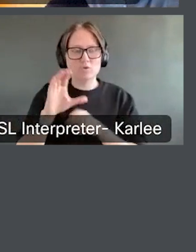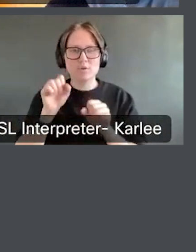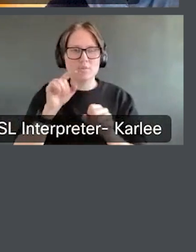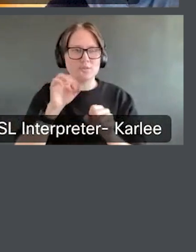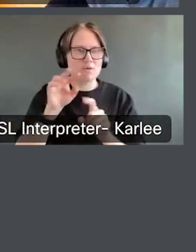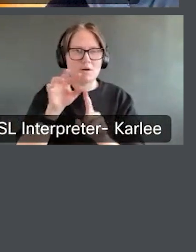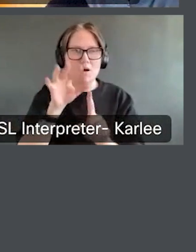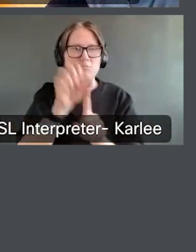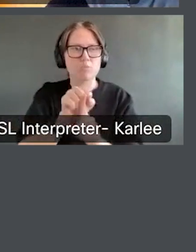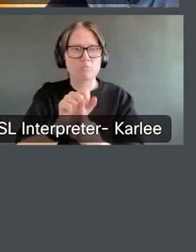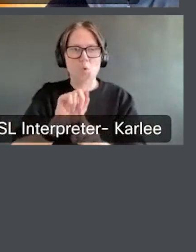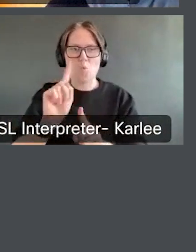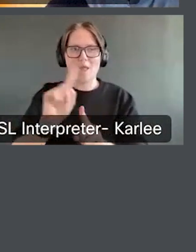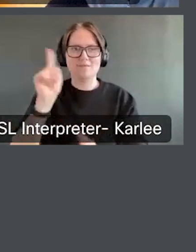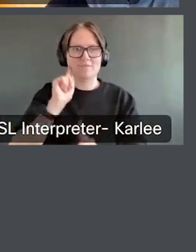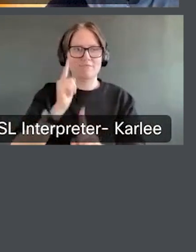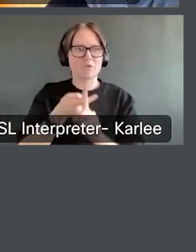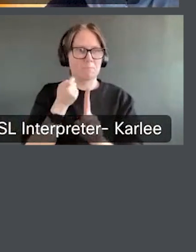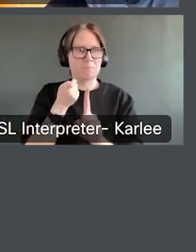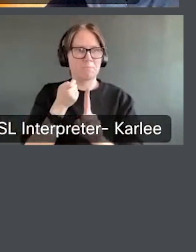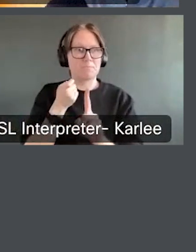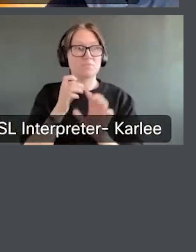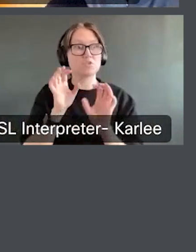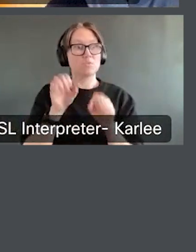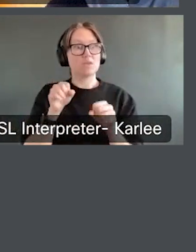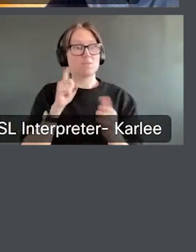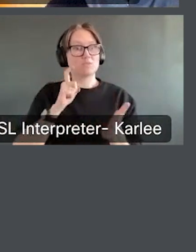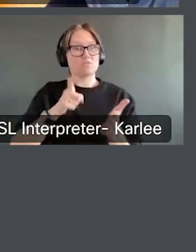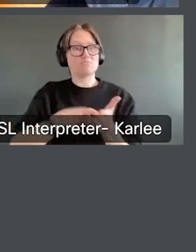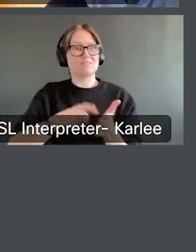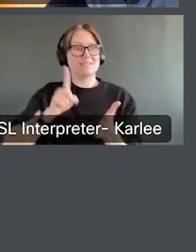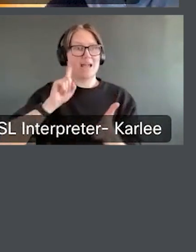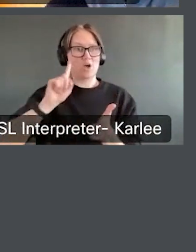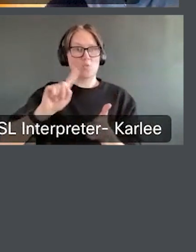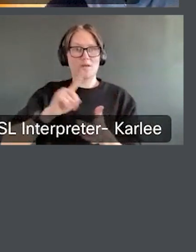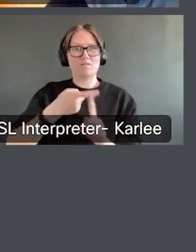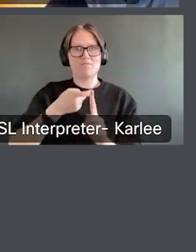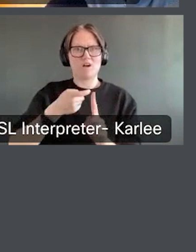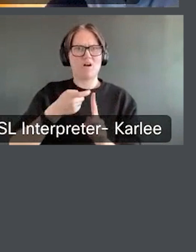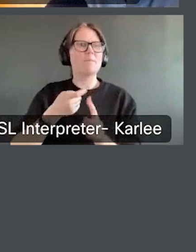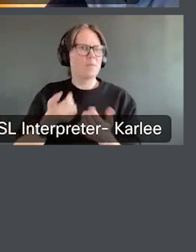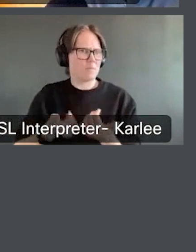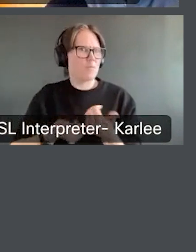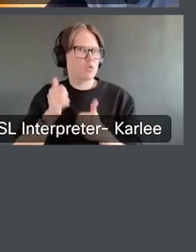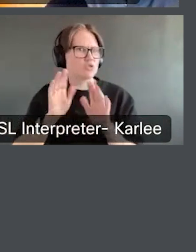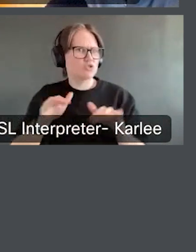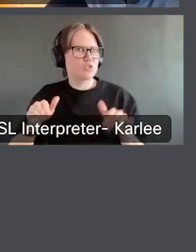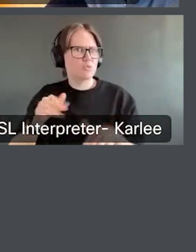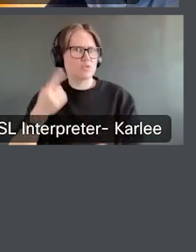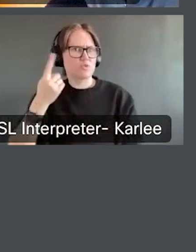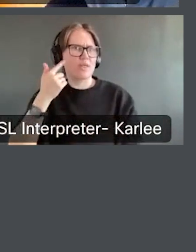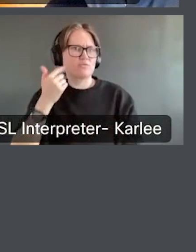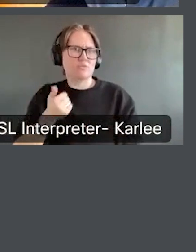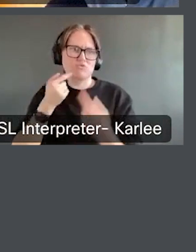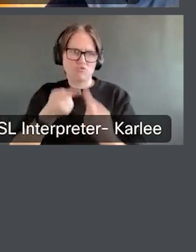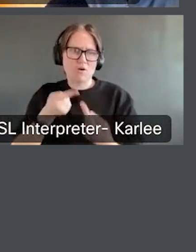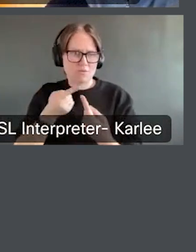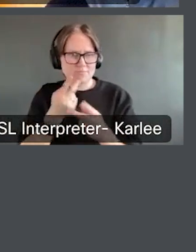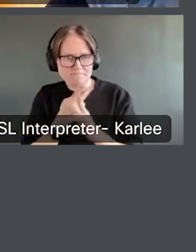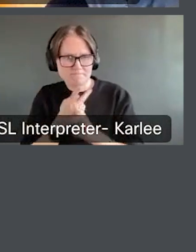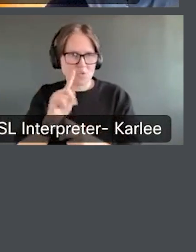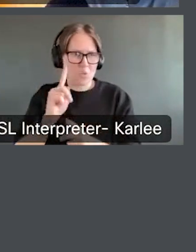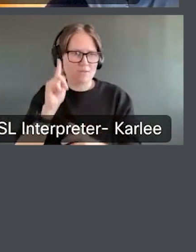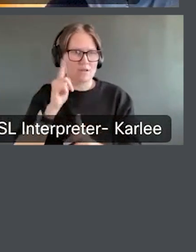So localization is a problem for most children with unilateral hearing loss. And